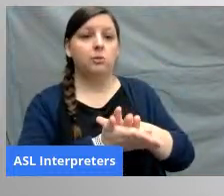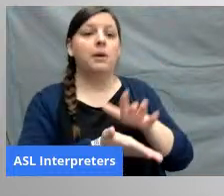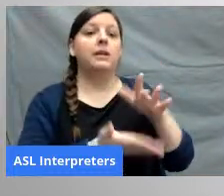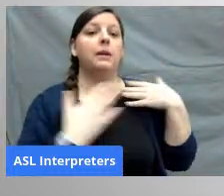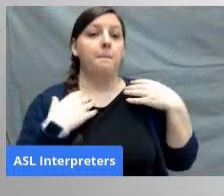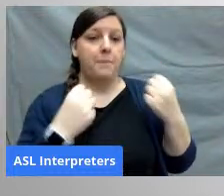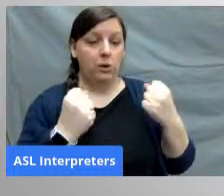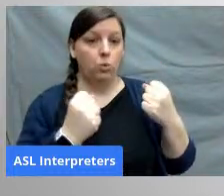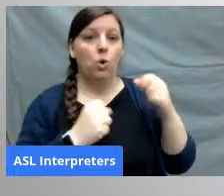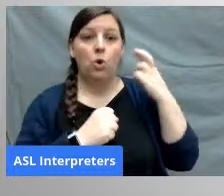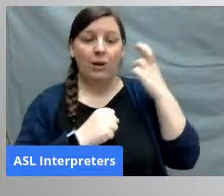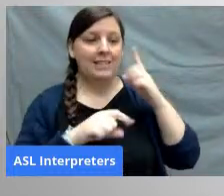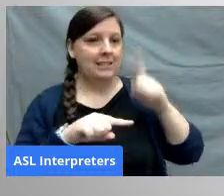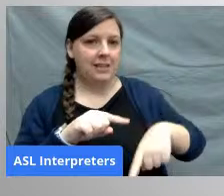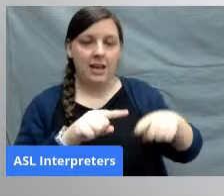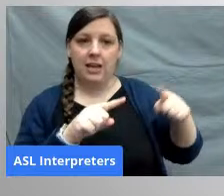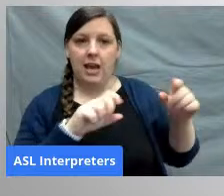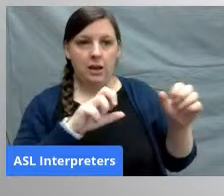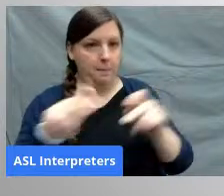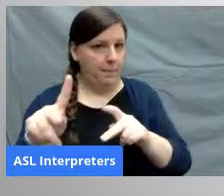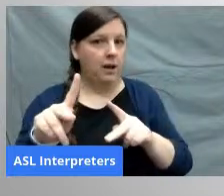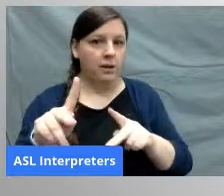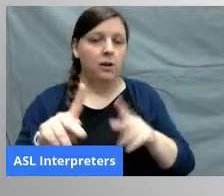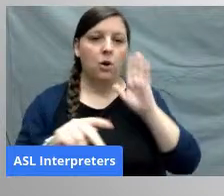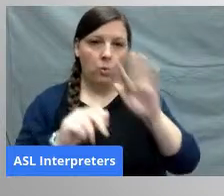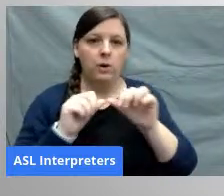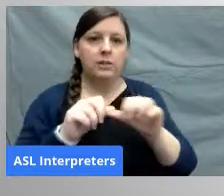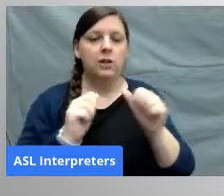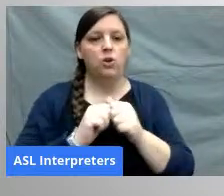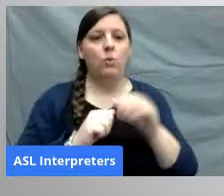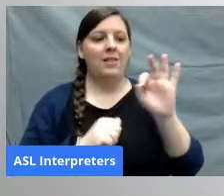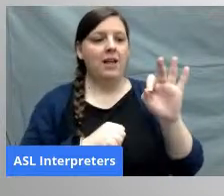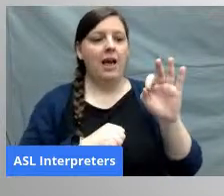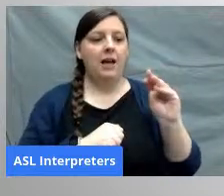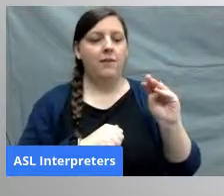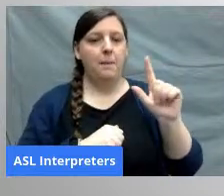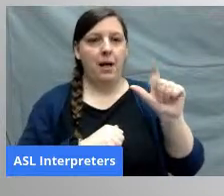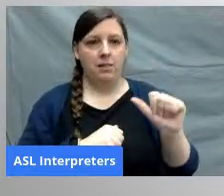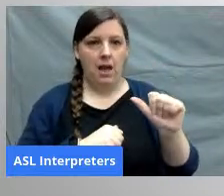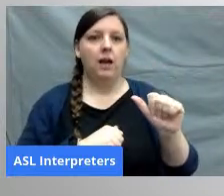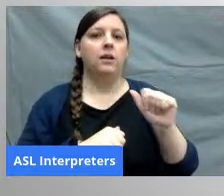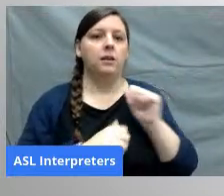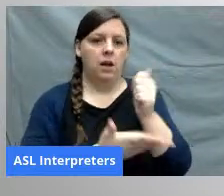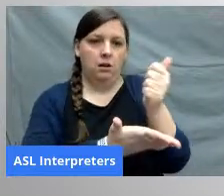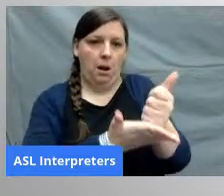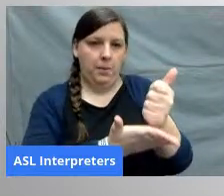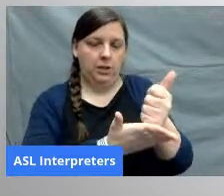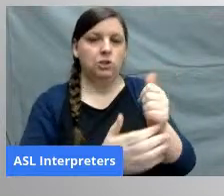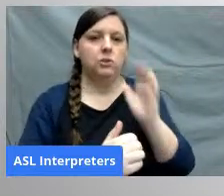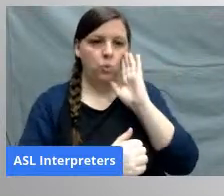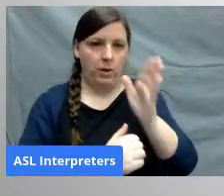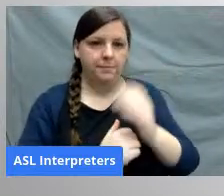return. Yes, we will continue with those FMLA accommodations.